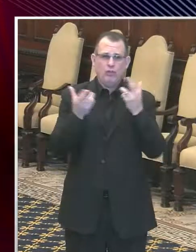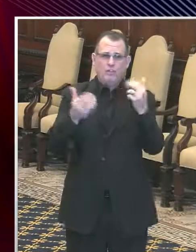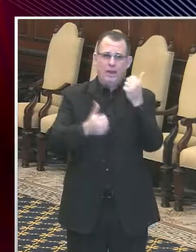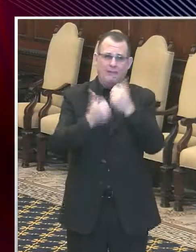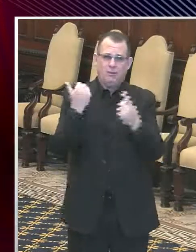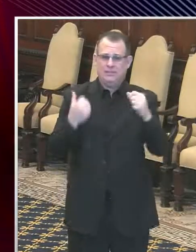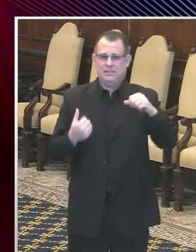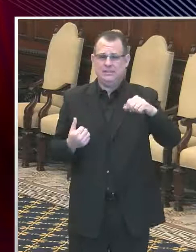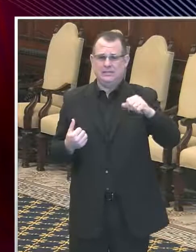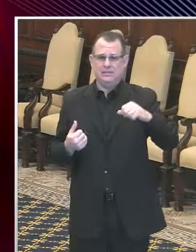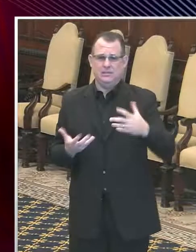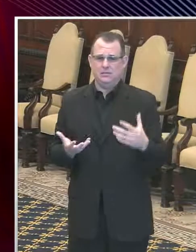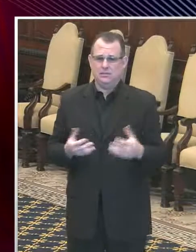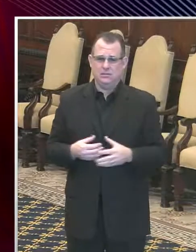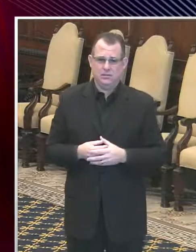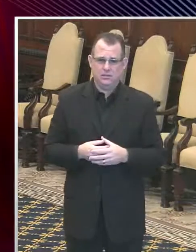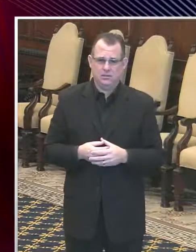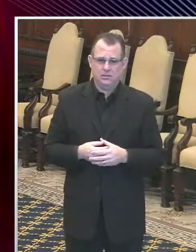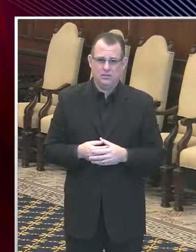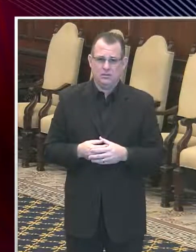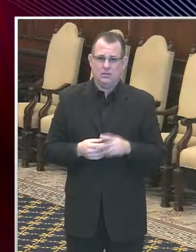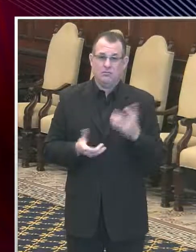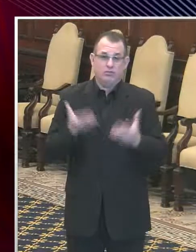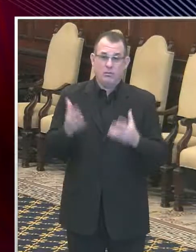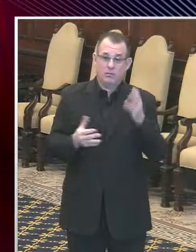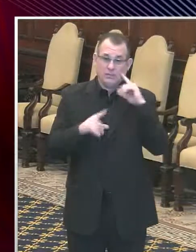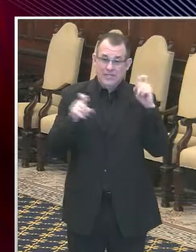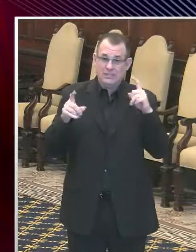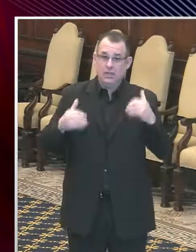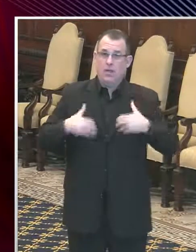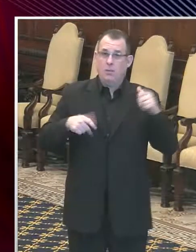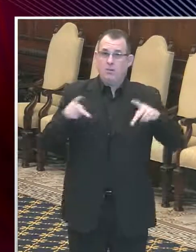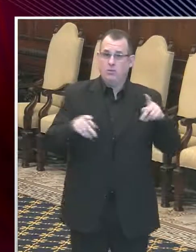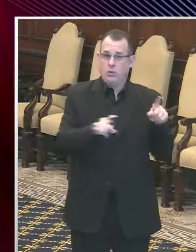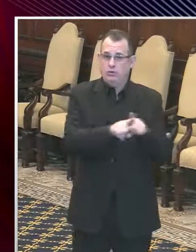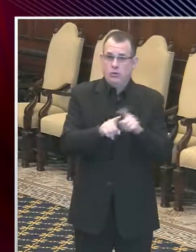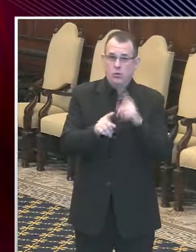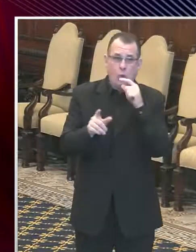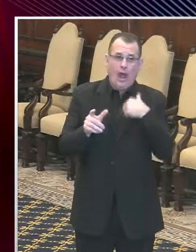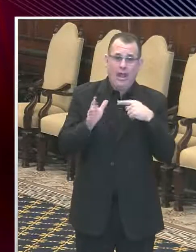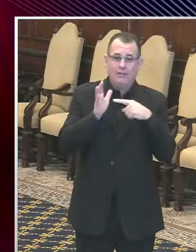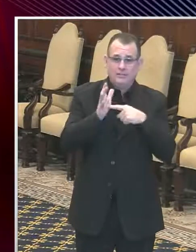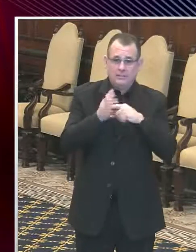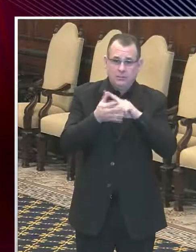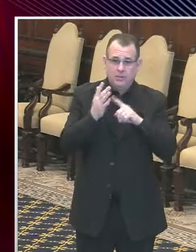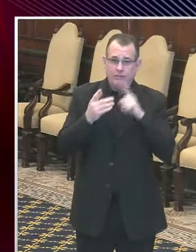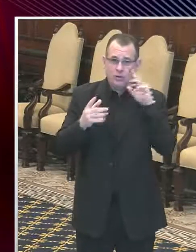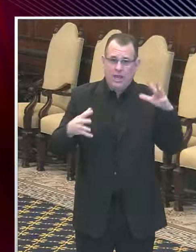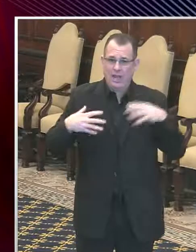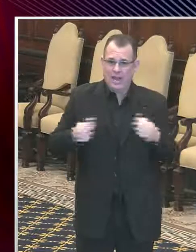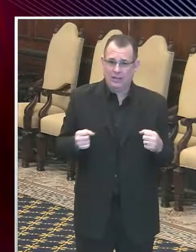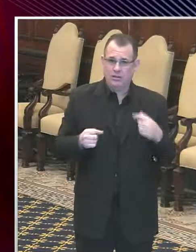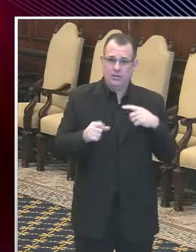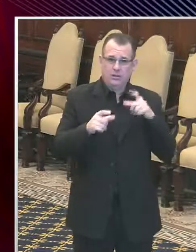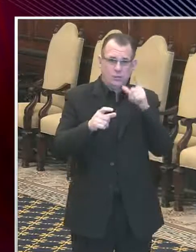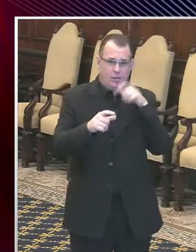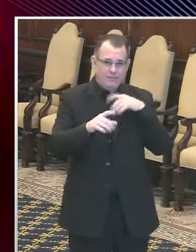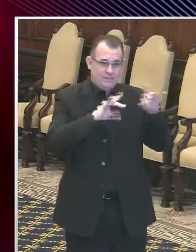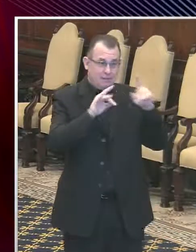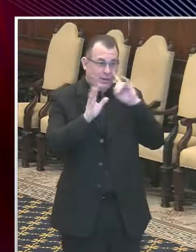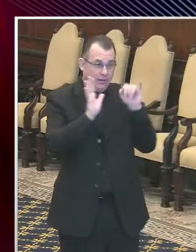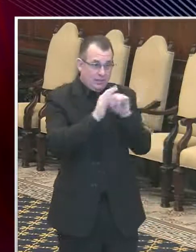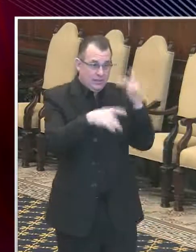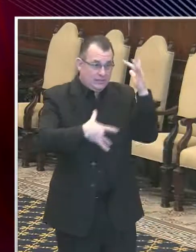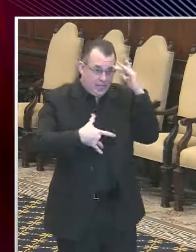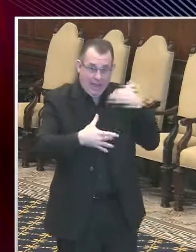next population I would go to probably would be younger people who have symptoms, not so much for their health, but to identify those that are infected so that we can do the